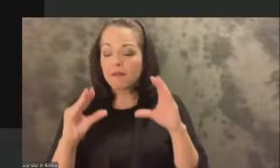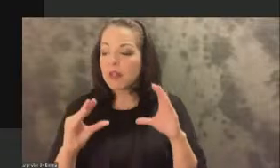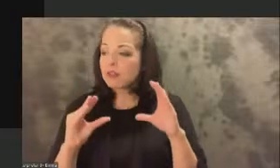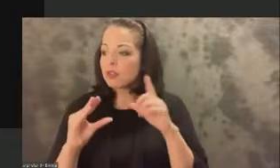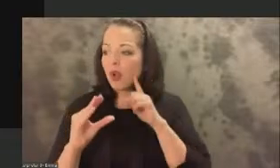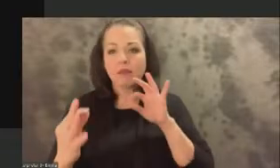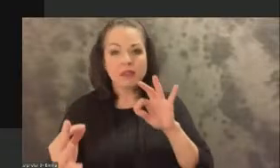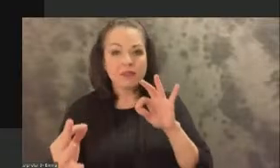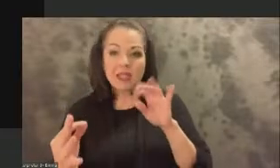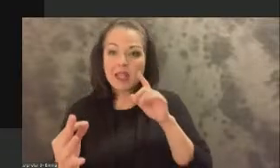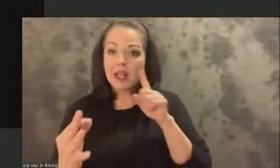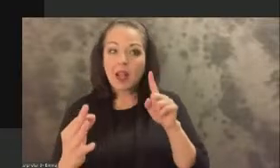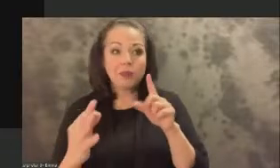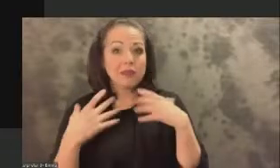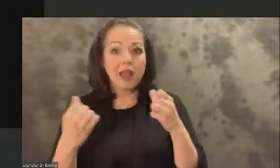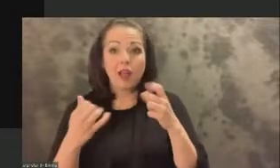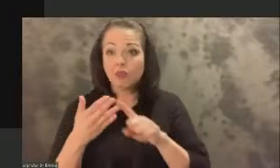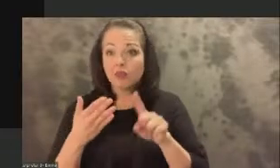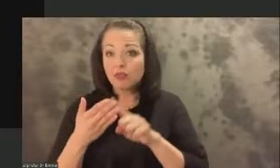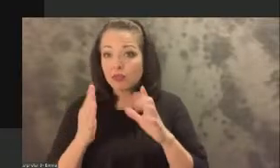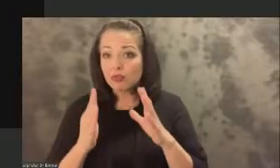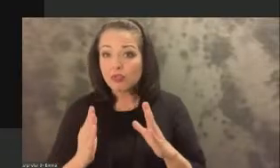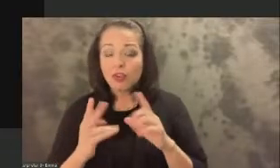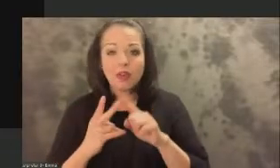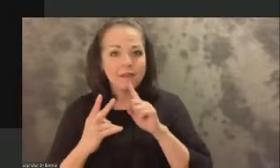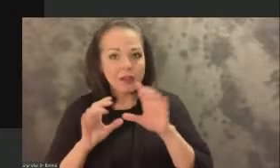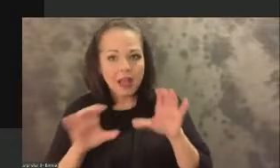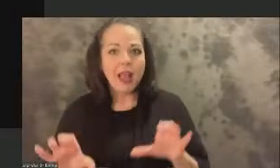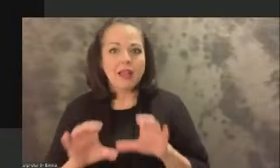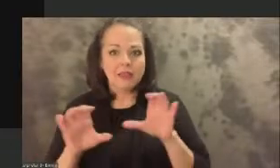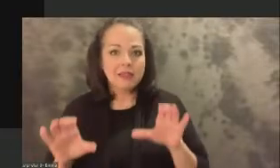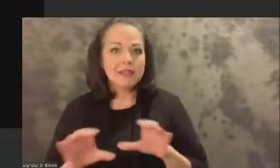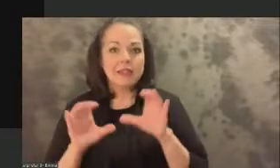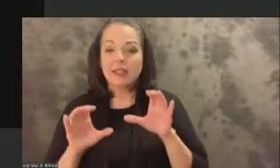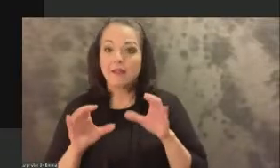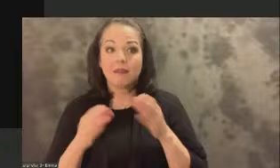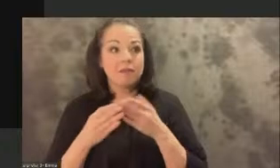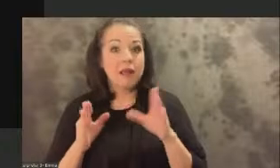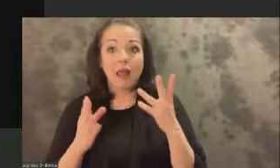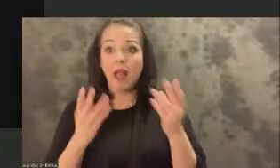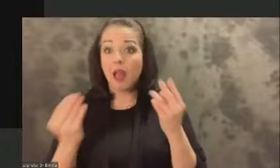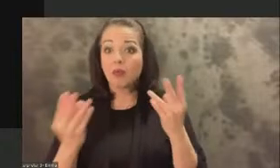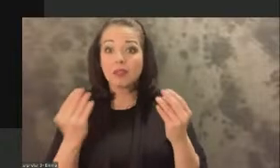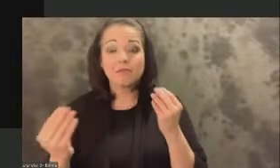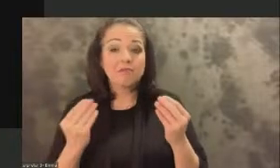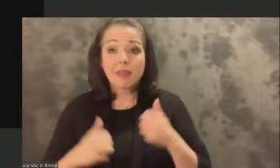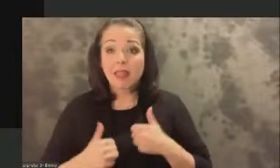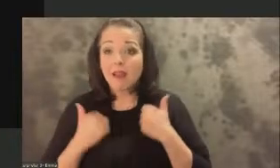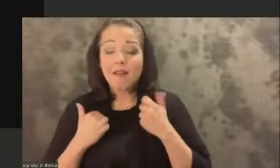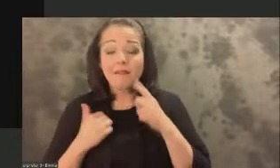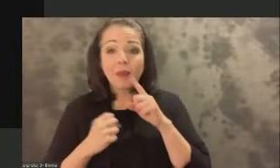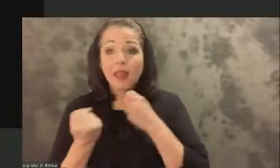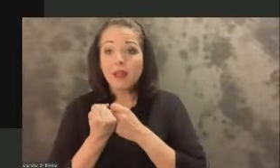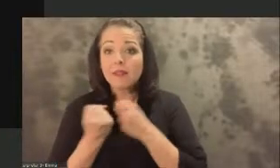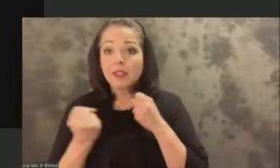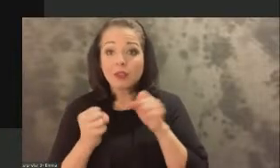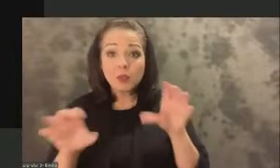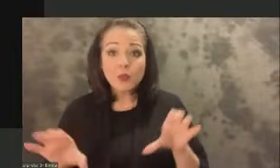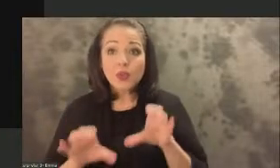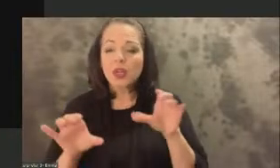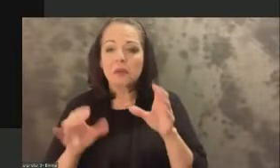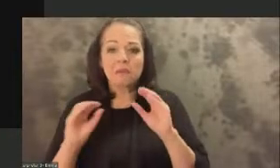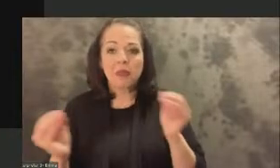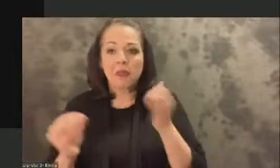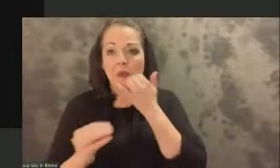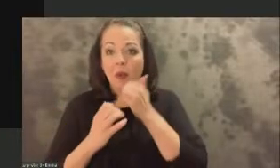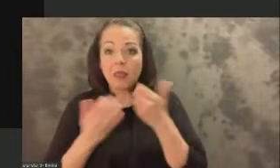was a health researcher, very active in public life and with advocacy work. There was nothing wrong with